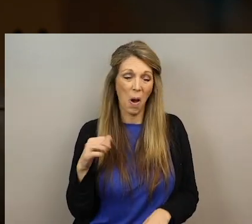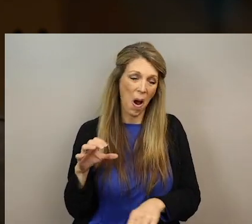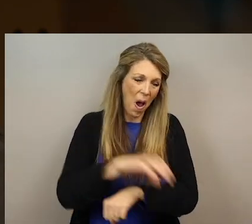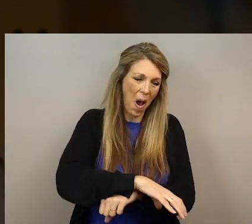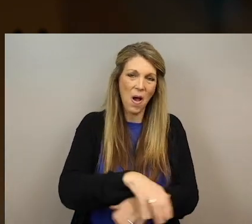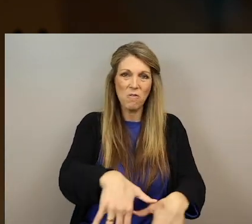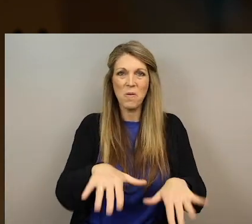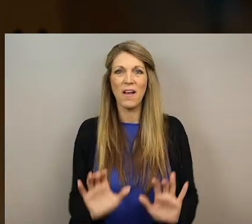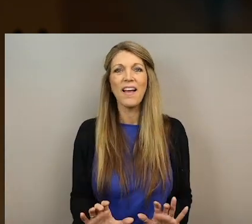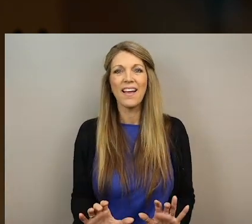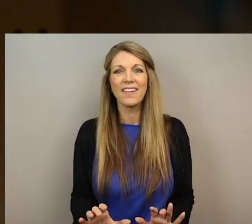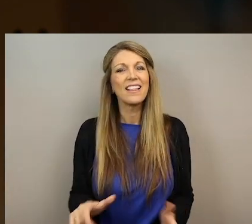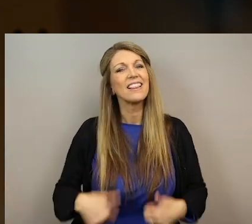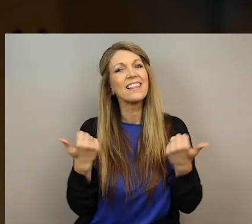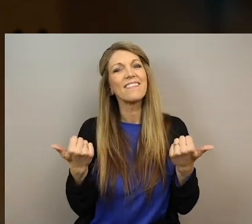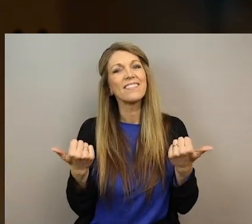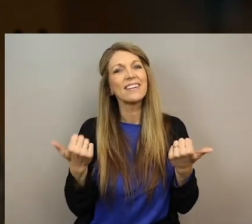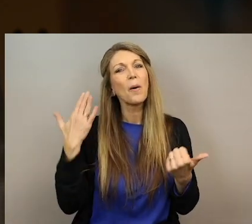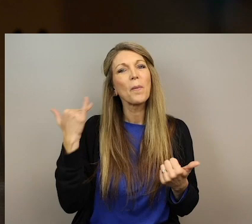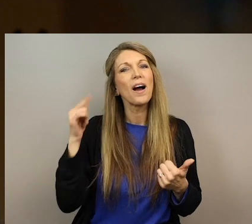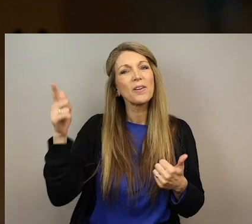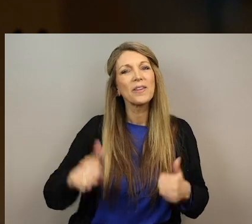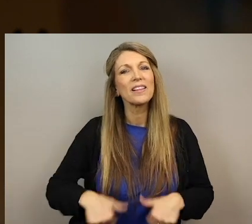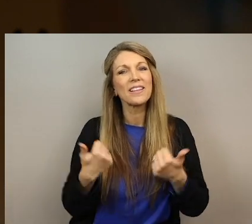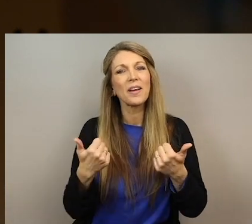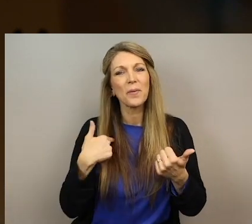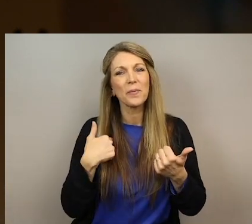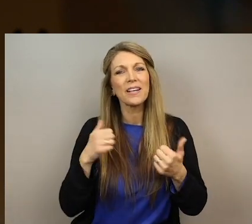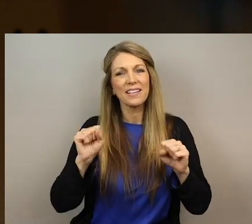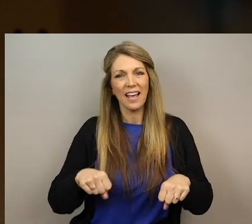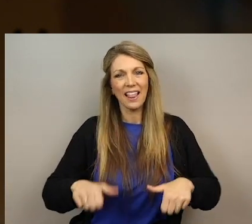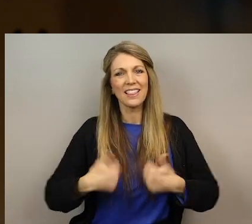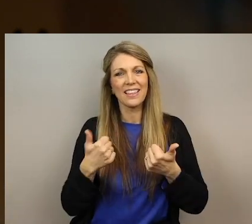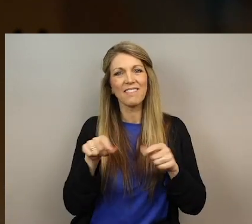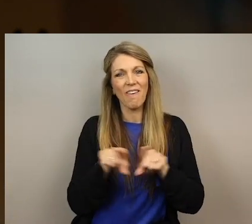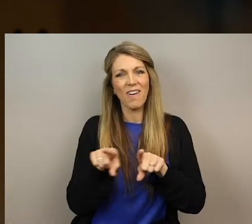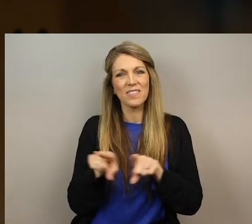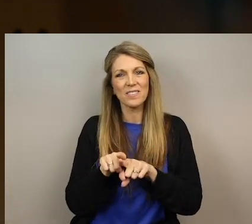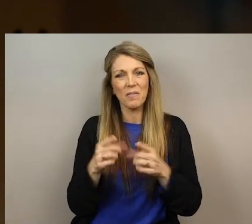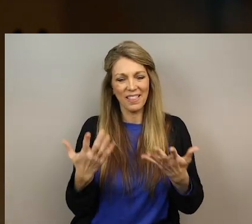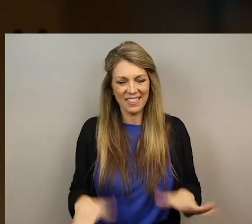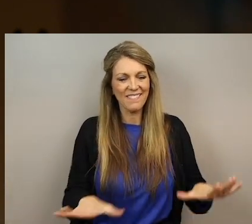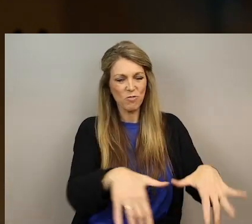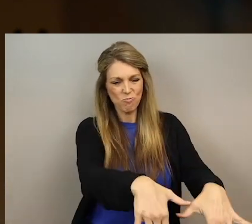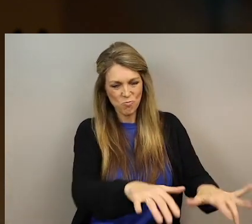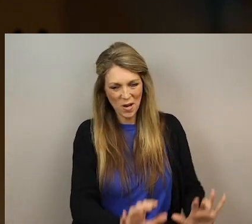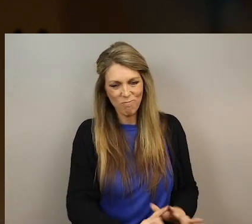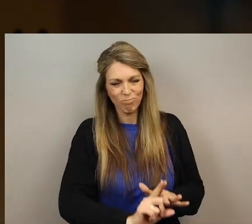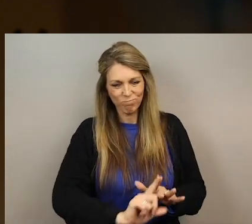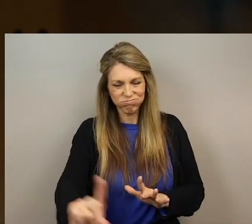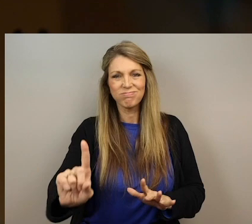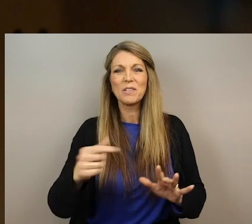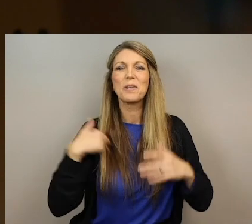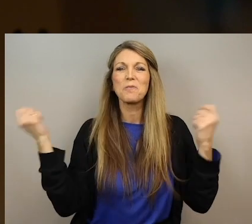the grave, and you live. And because you live, we can live as well. We will walk out of that grave. So, Father, we worship you